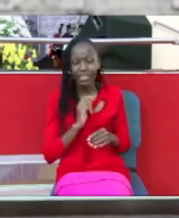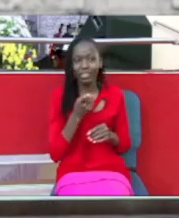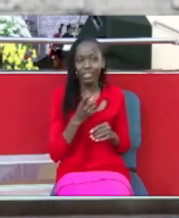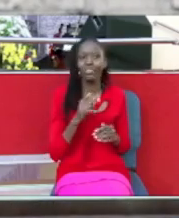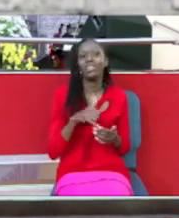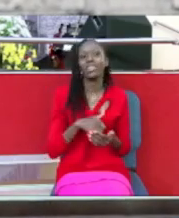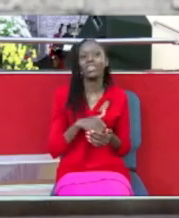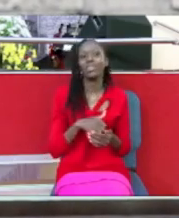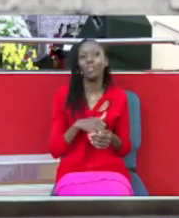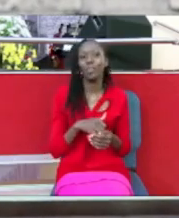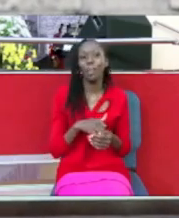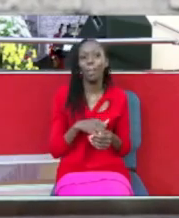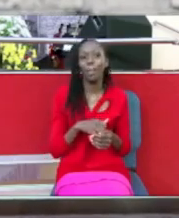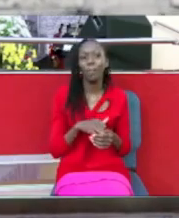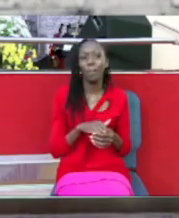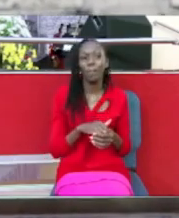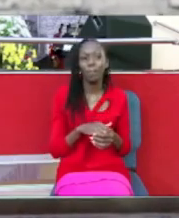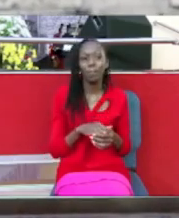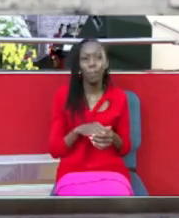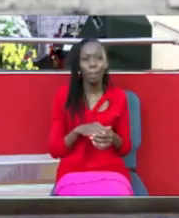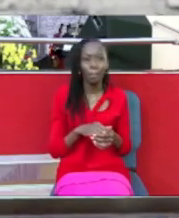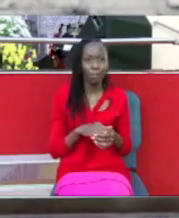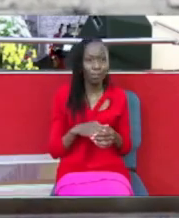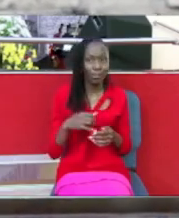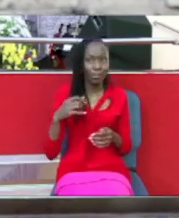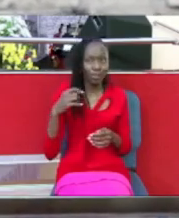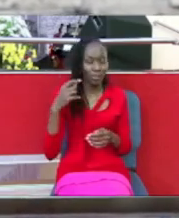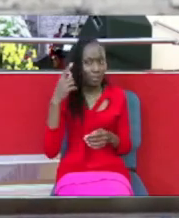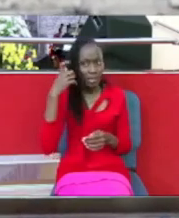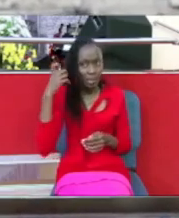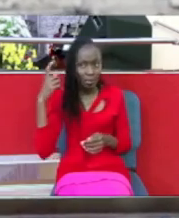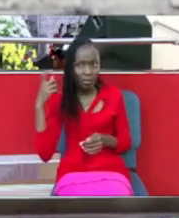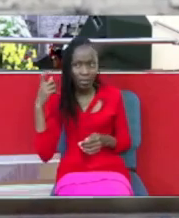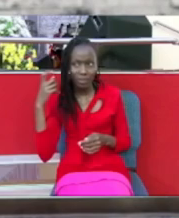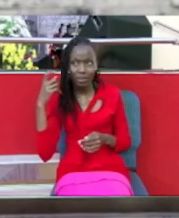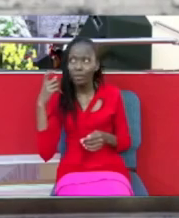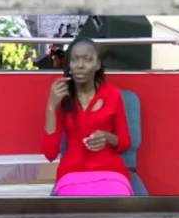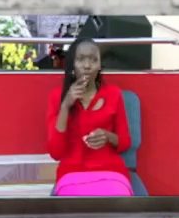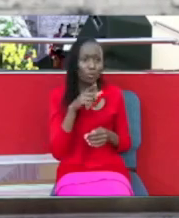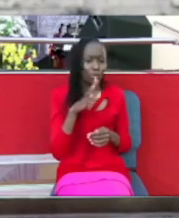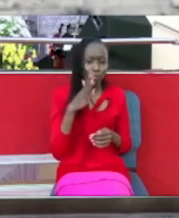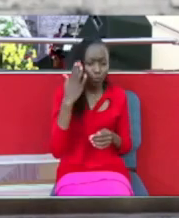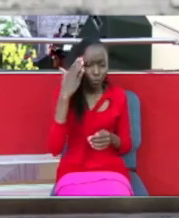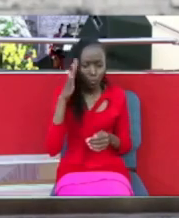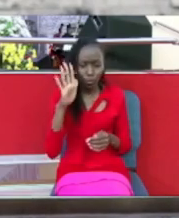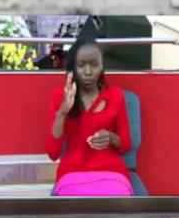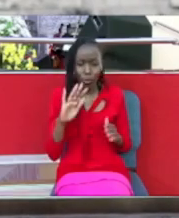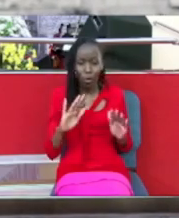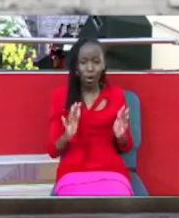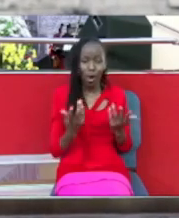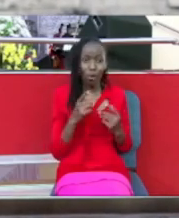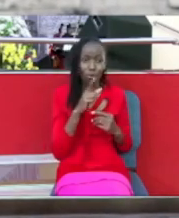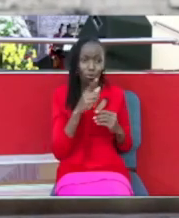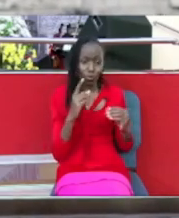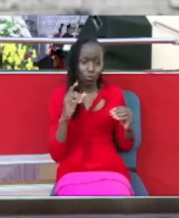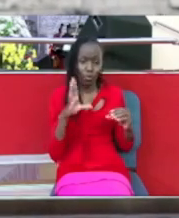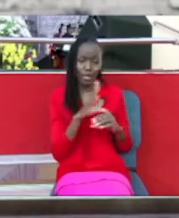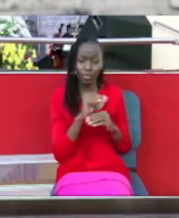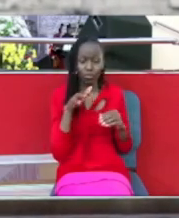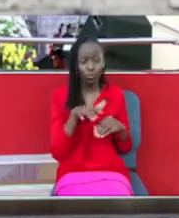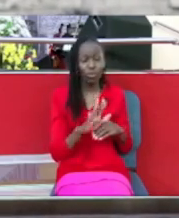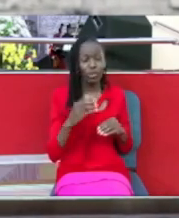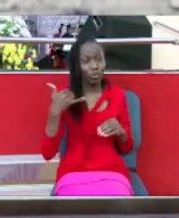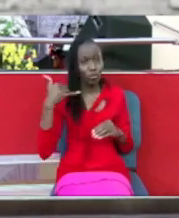settle until you find out how you and your phone will be reconnected. Kwa sababu hautapata utulivu hadi muunganishwe pamoja na simu